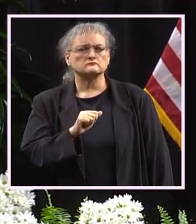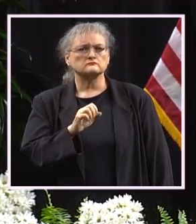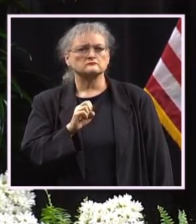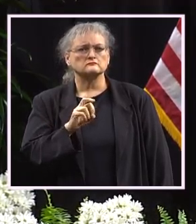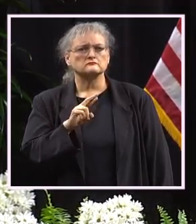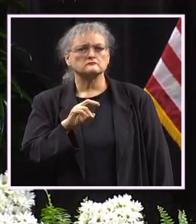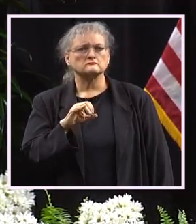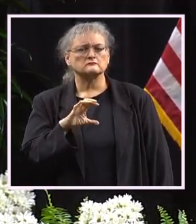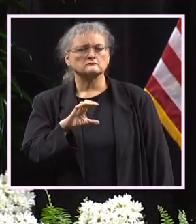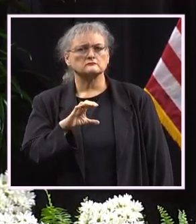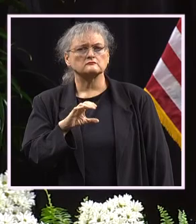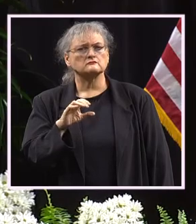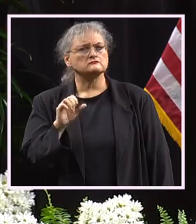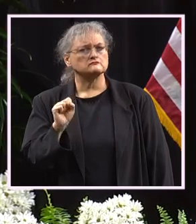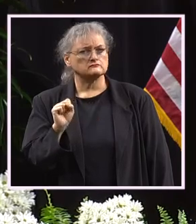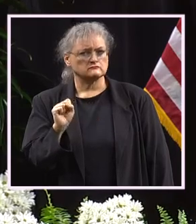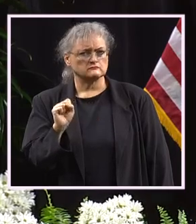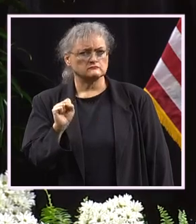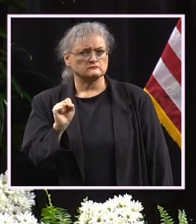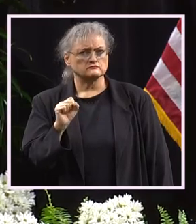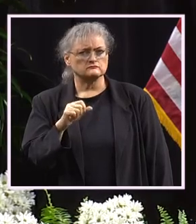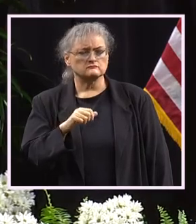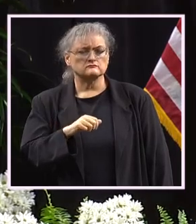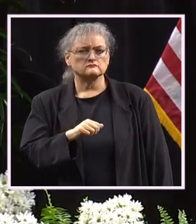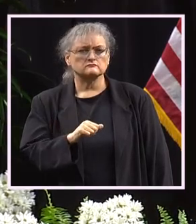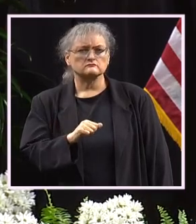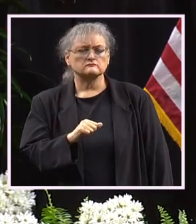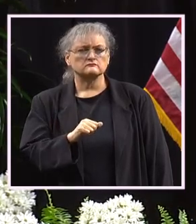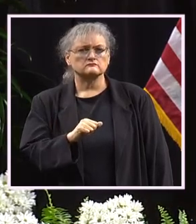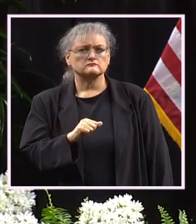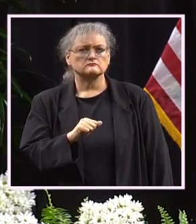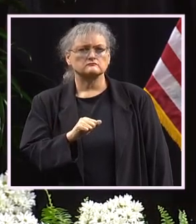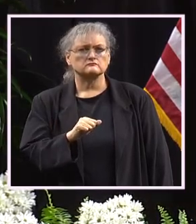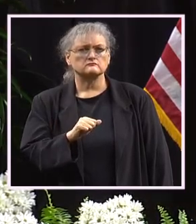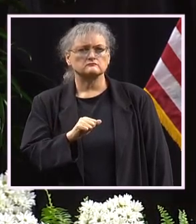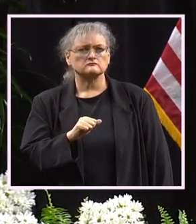Eric Anthony Shipp, magna cum laude.